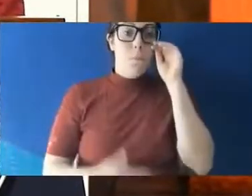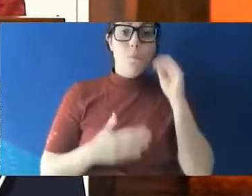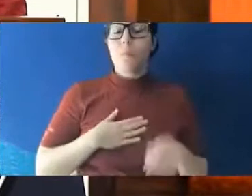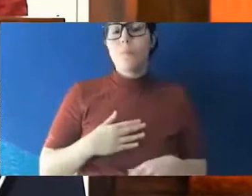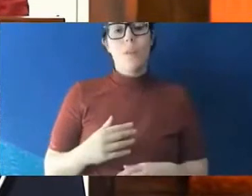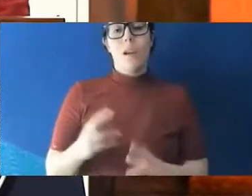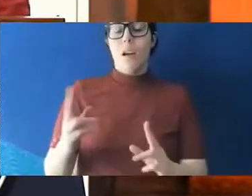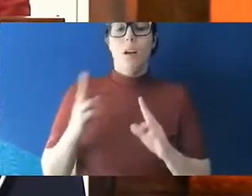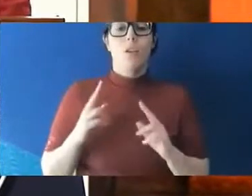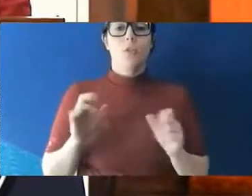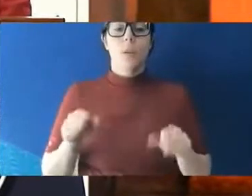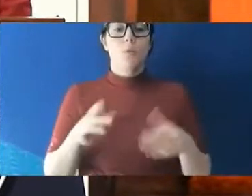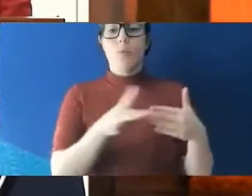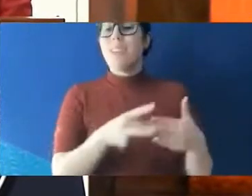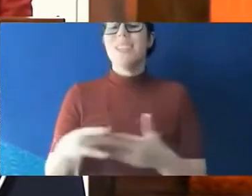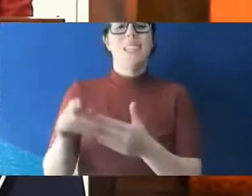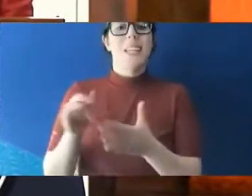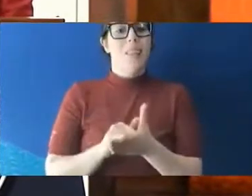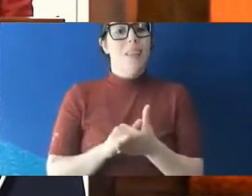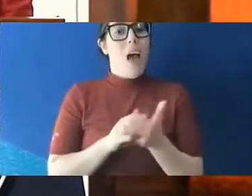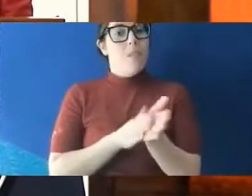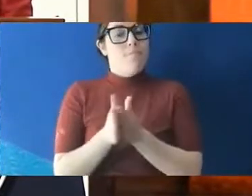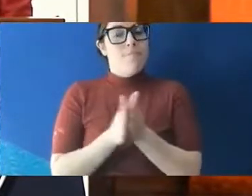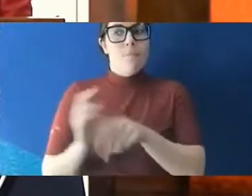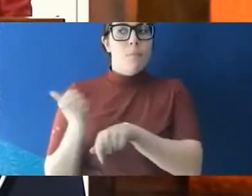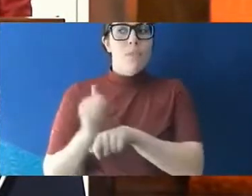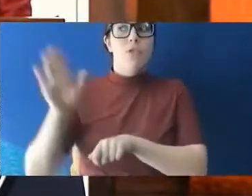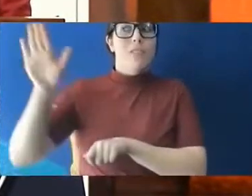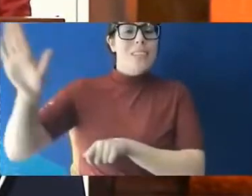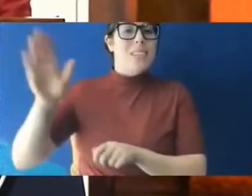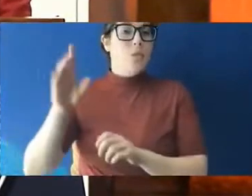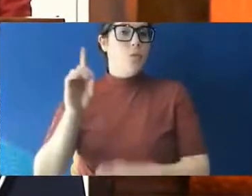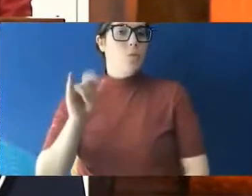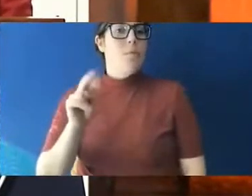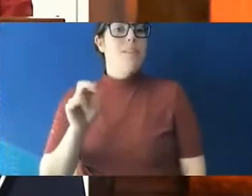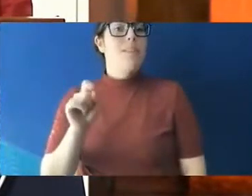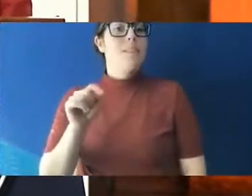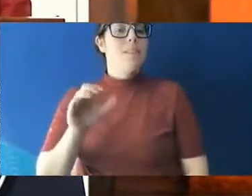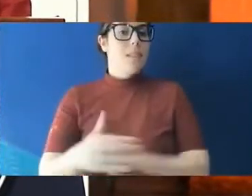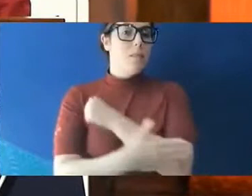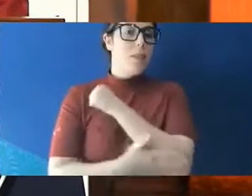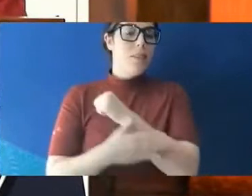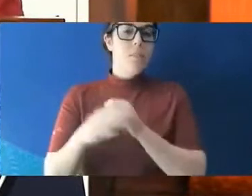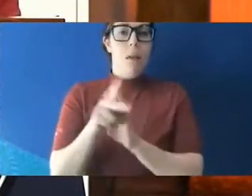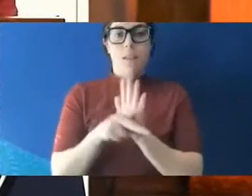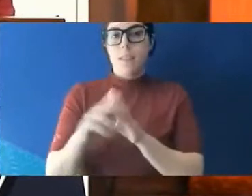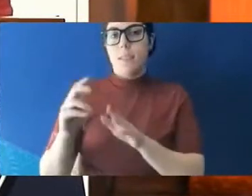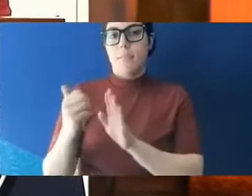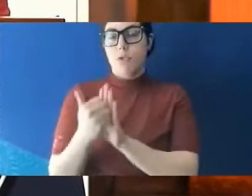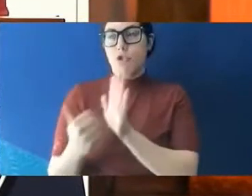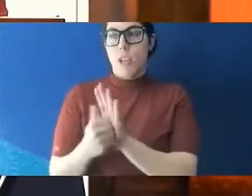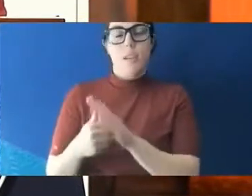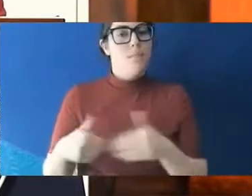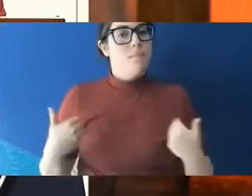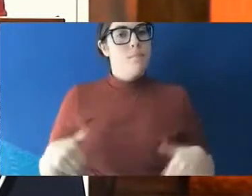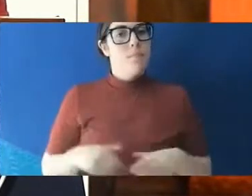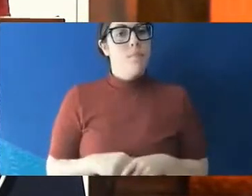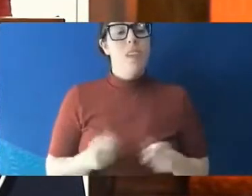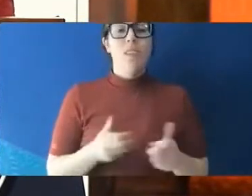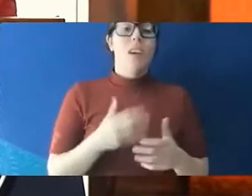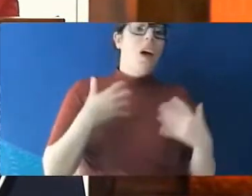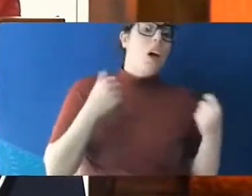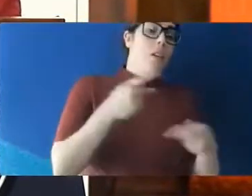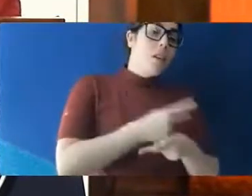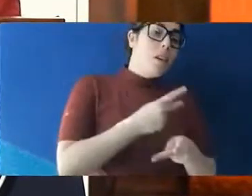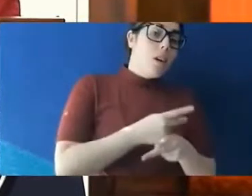the development and implementation of the President's domestic policy agenda on everything from healthcare to rural and